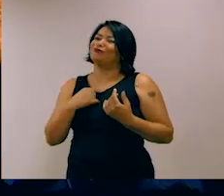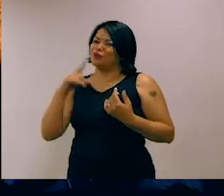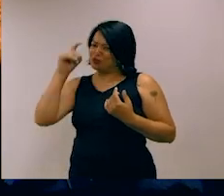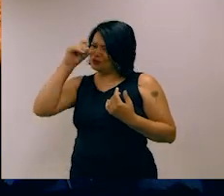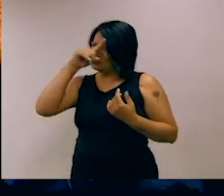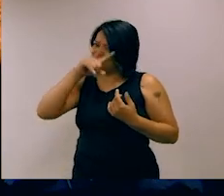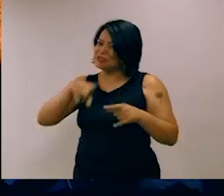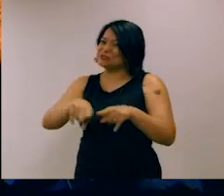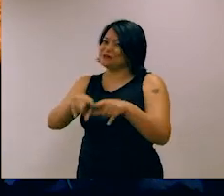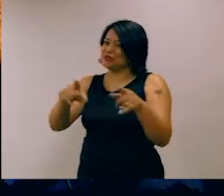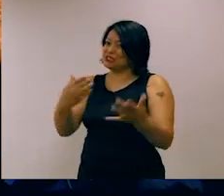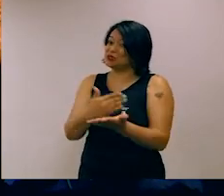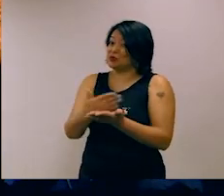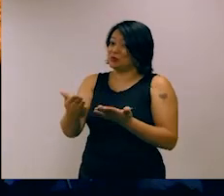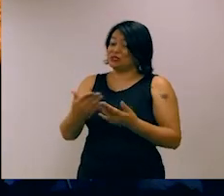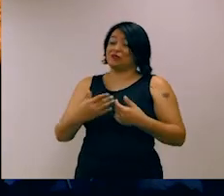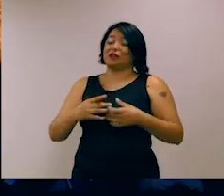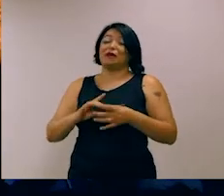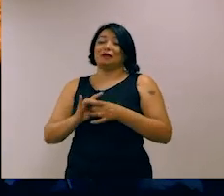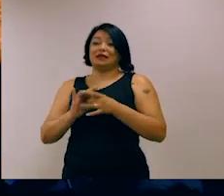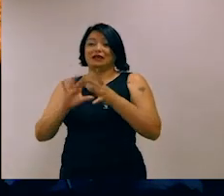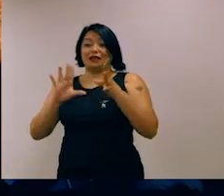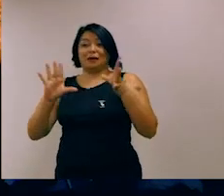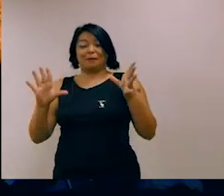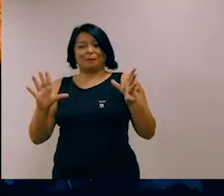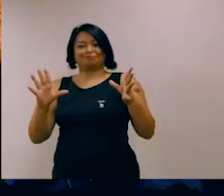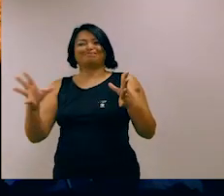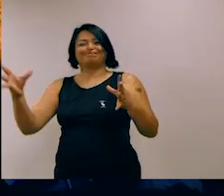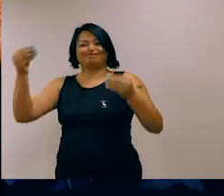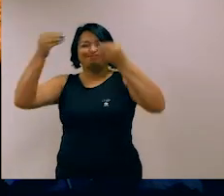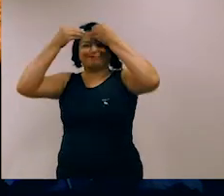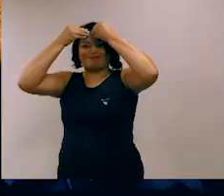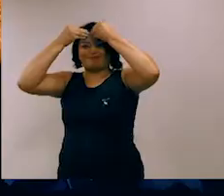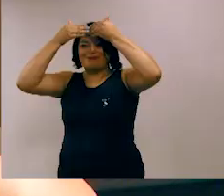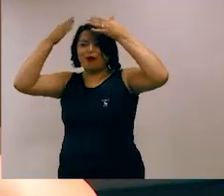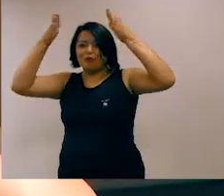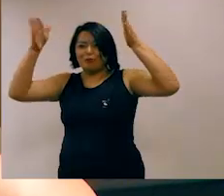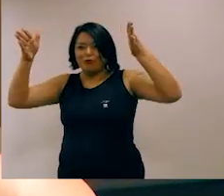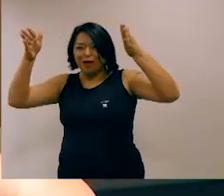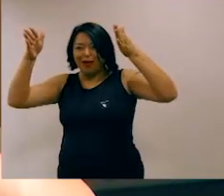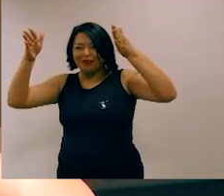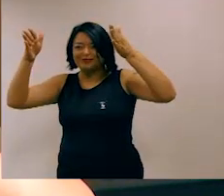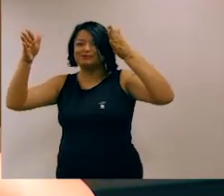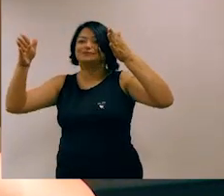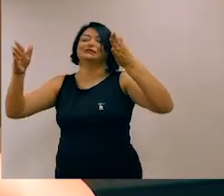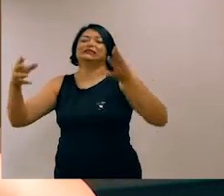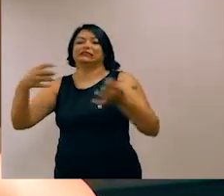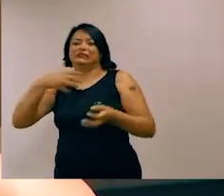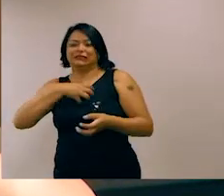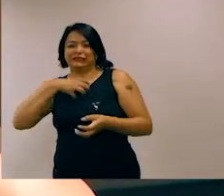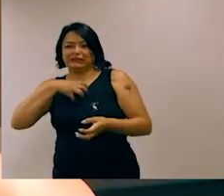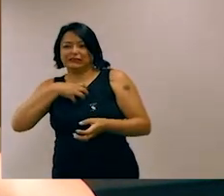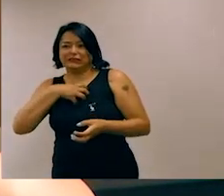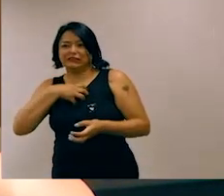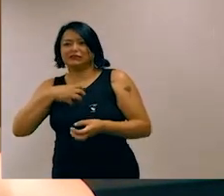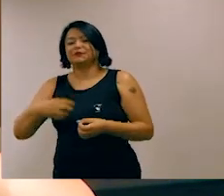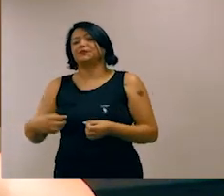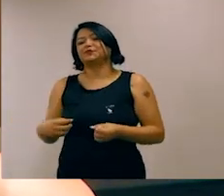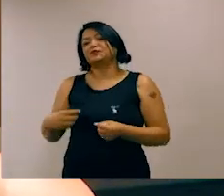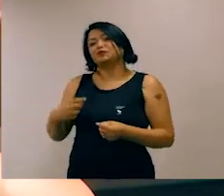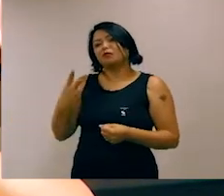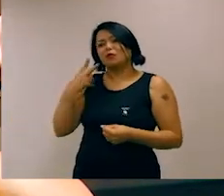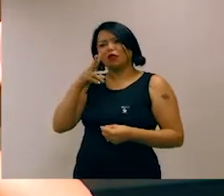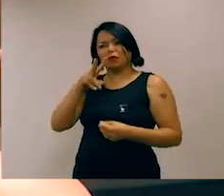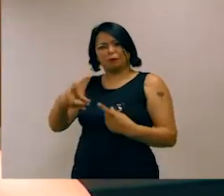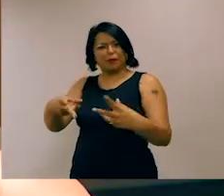government and in many fields, like Itai showed to you earlier, transportation and health and digital literacy, and we're working